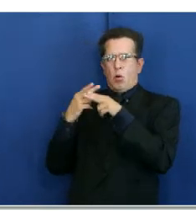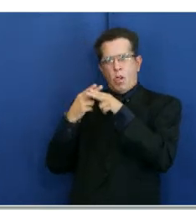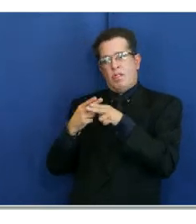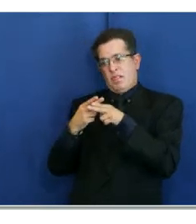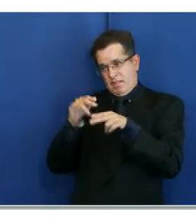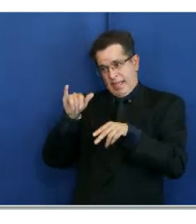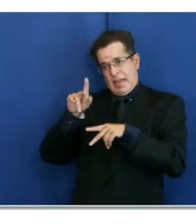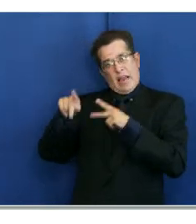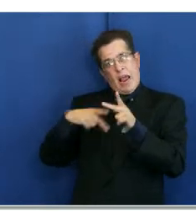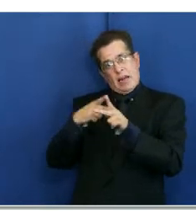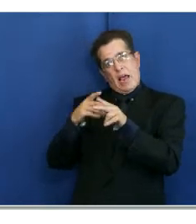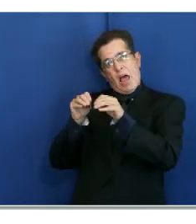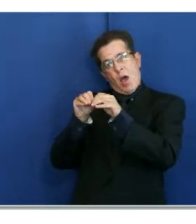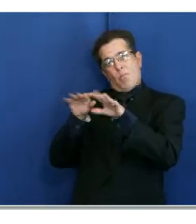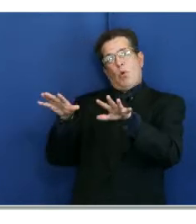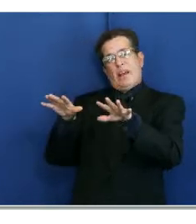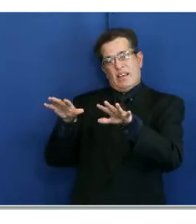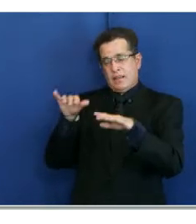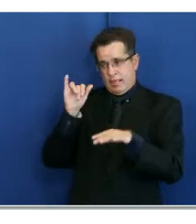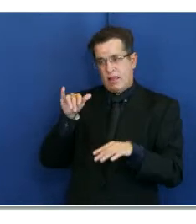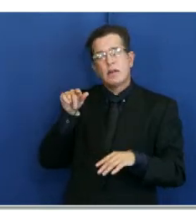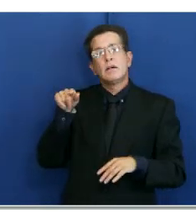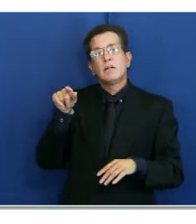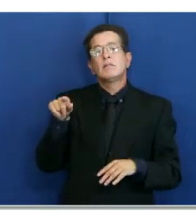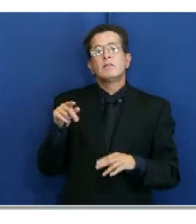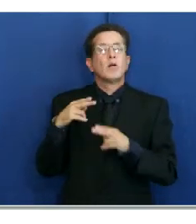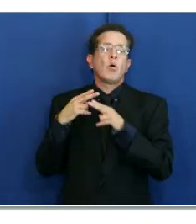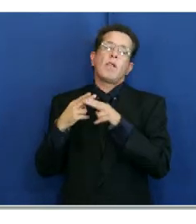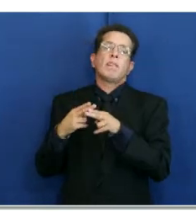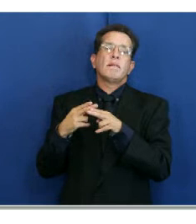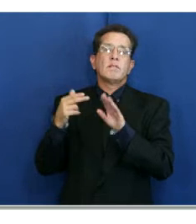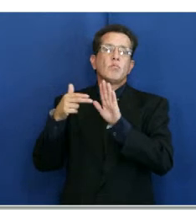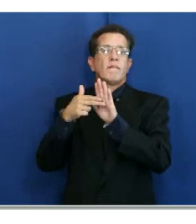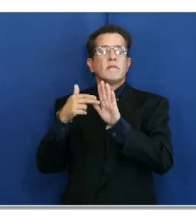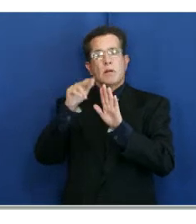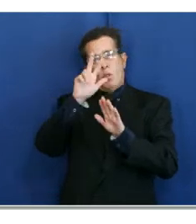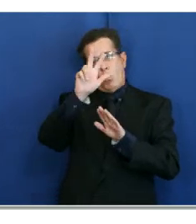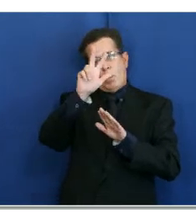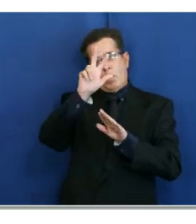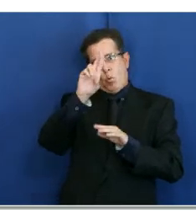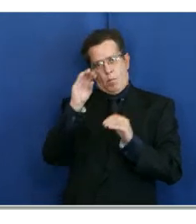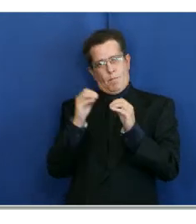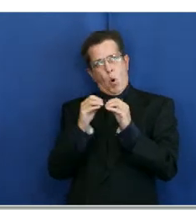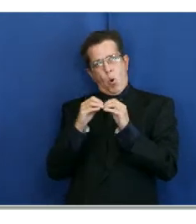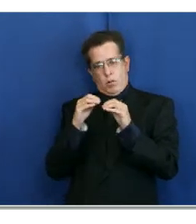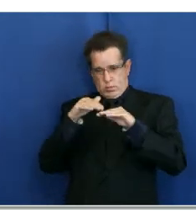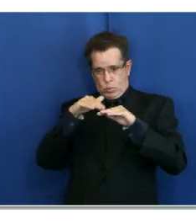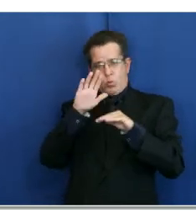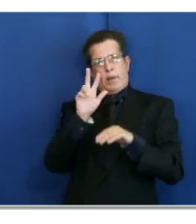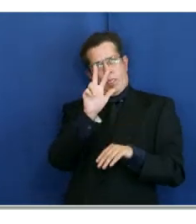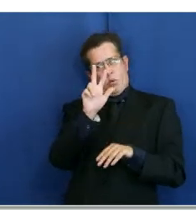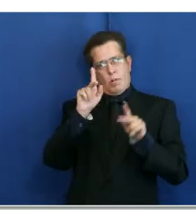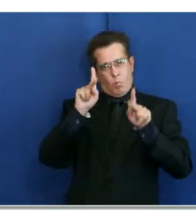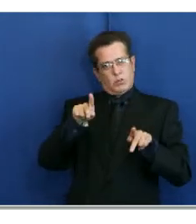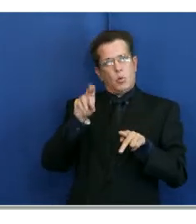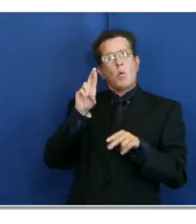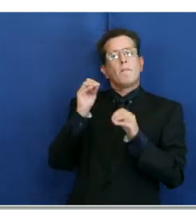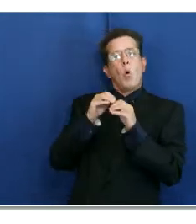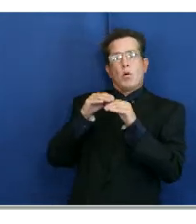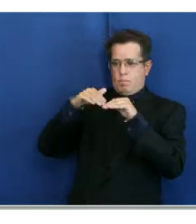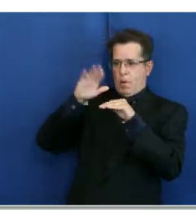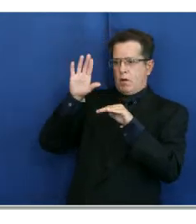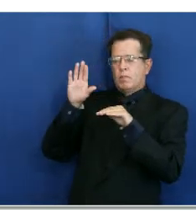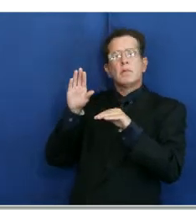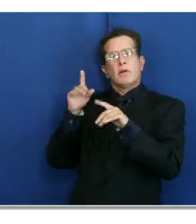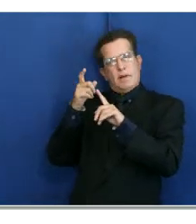outbreaks in this setting is defined as 3 or more laboratory-confirmed COVID-19 cases in